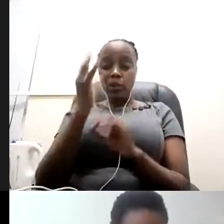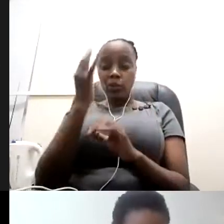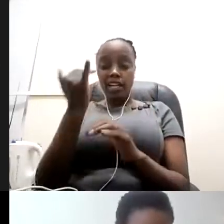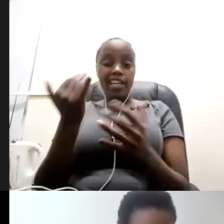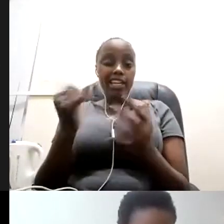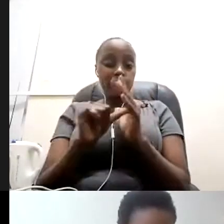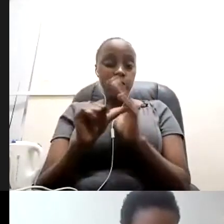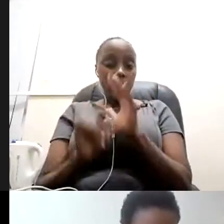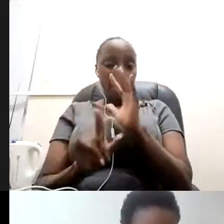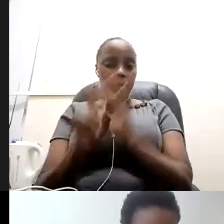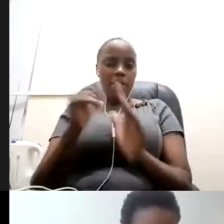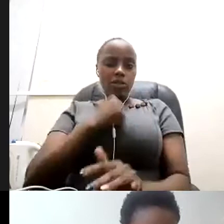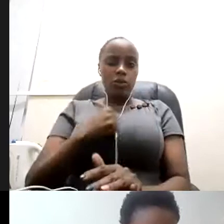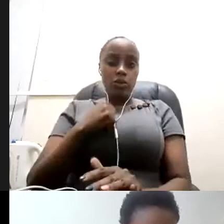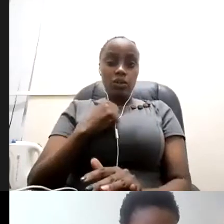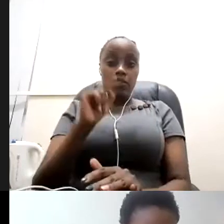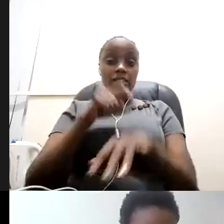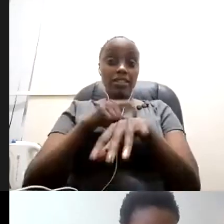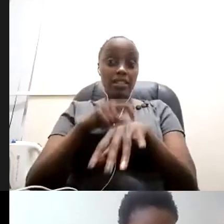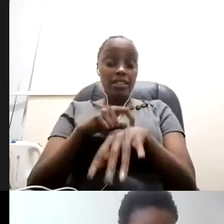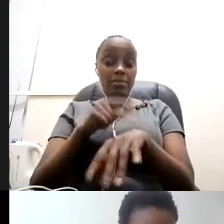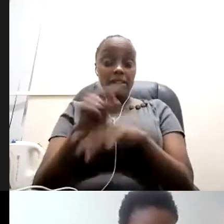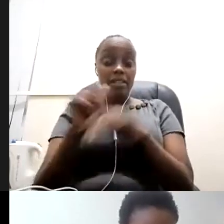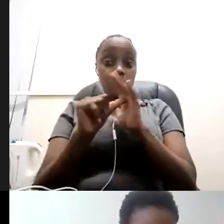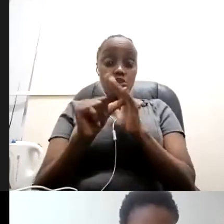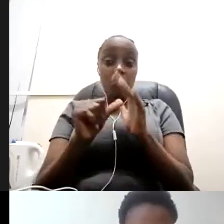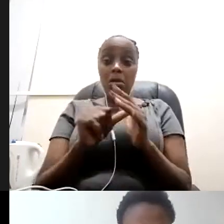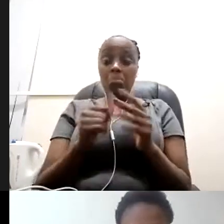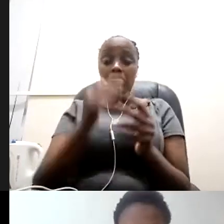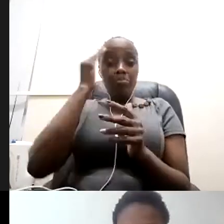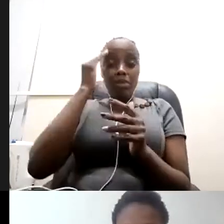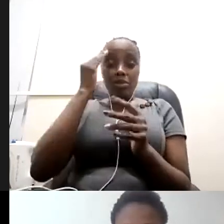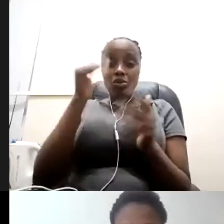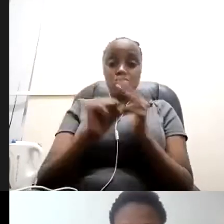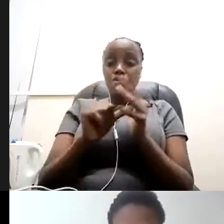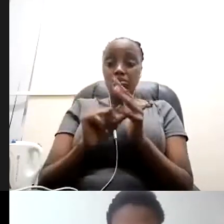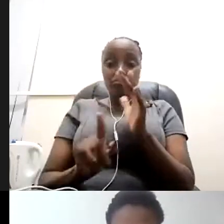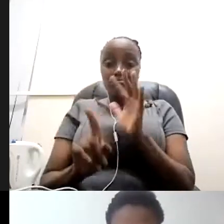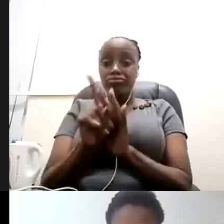I'm very sorry, it's the first time we have this trouble, so I don't know.